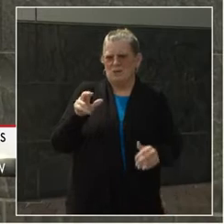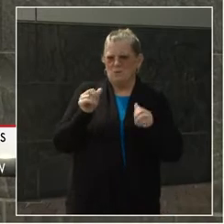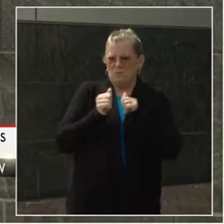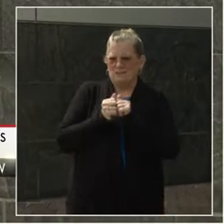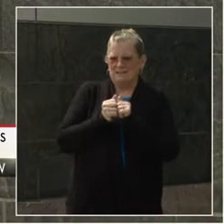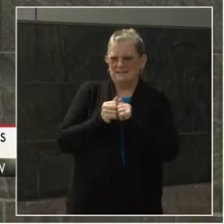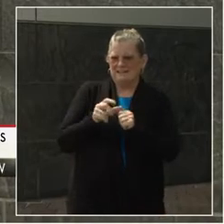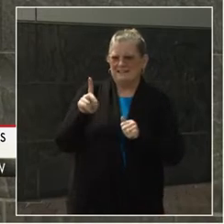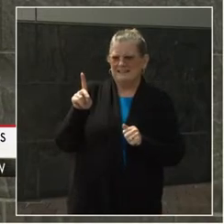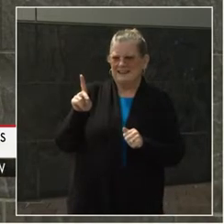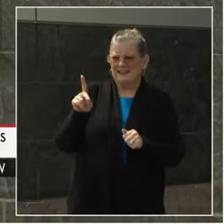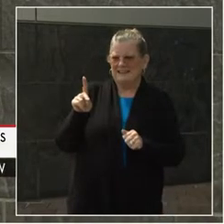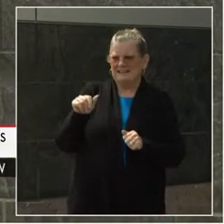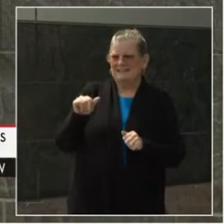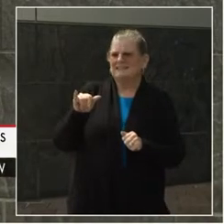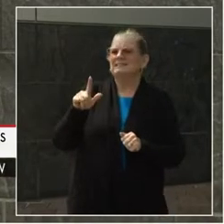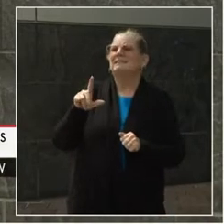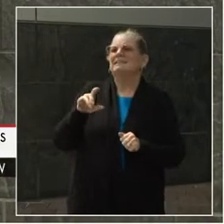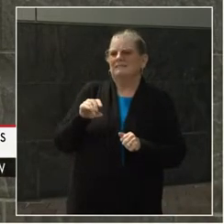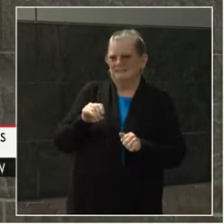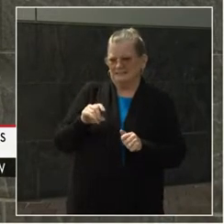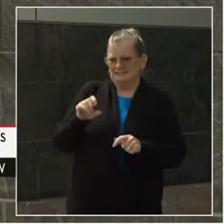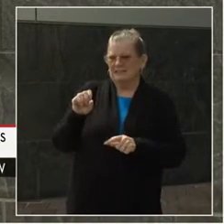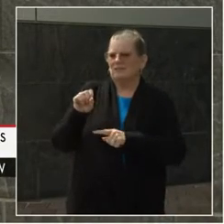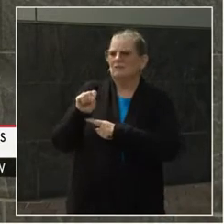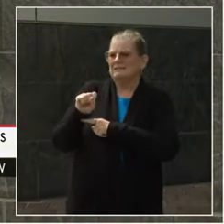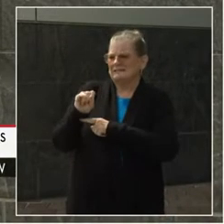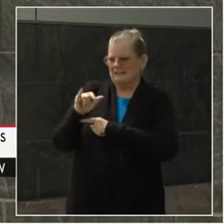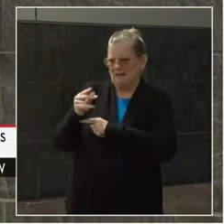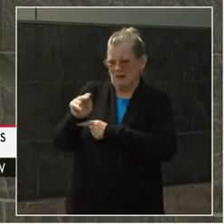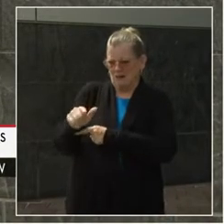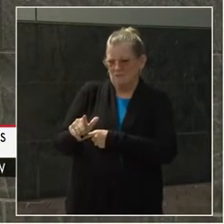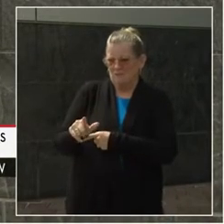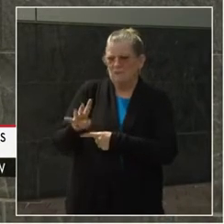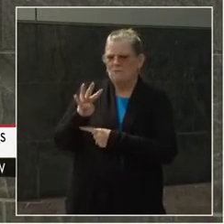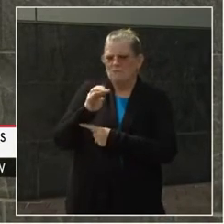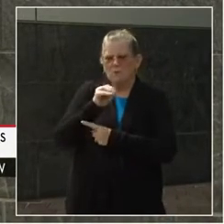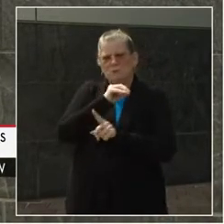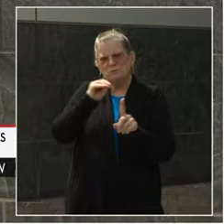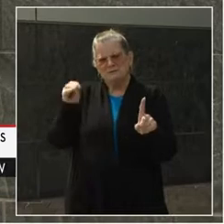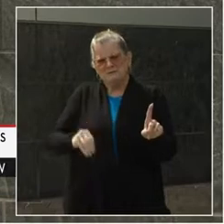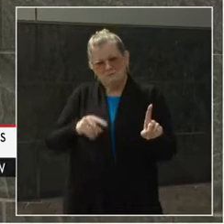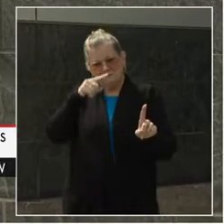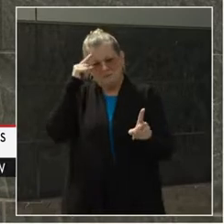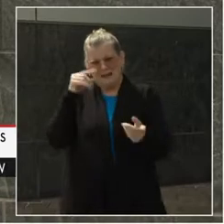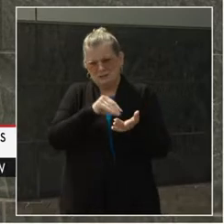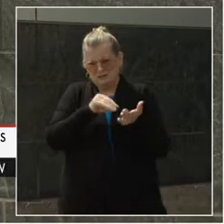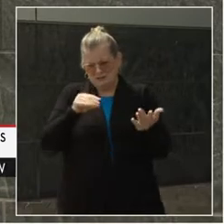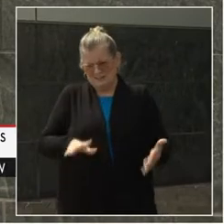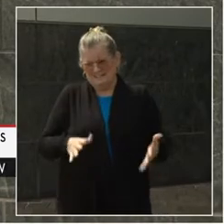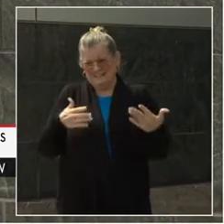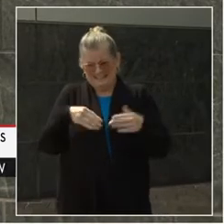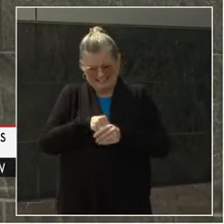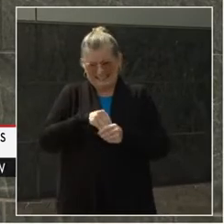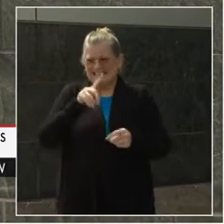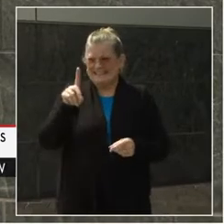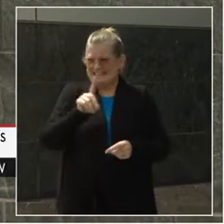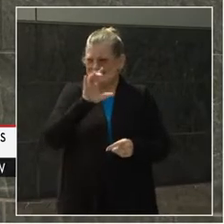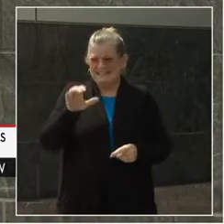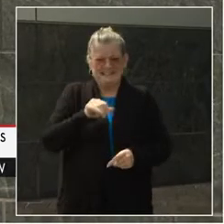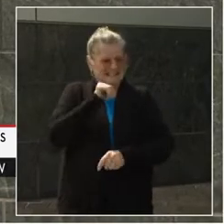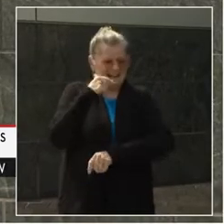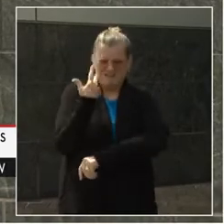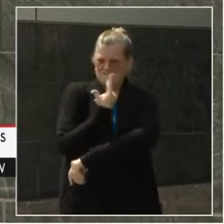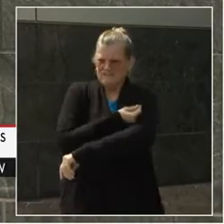have reporting that around 40% of black students in the district are unvaccinated, and therefore, under the district's current policy regarding schools, will